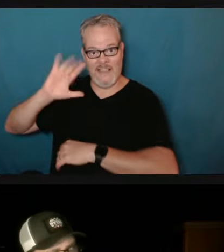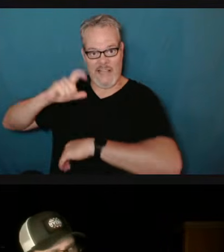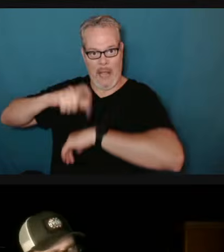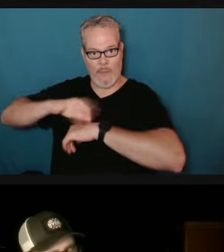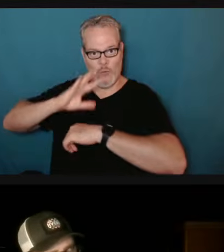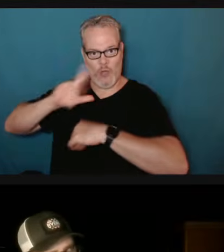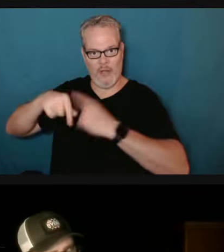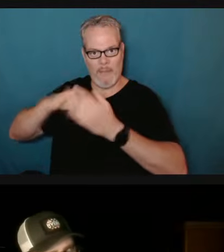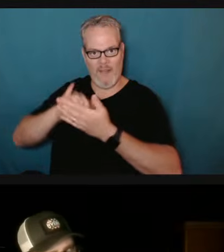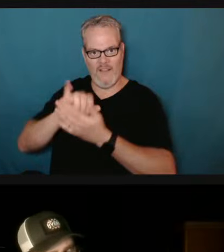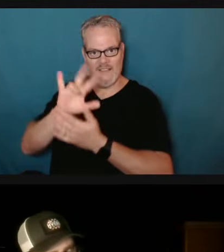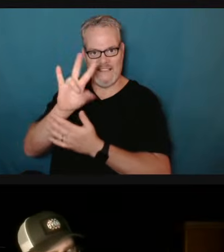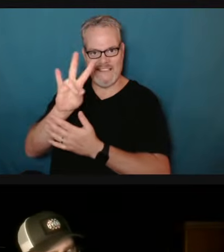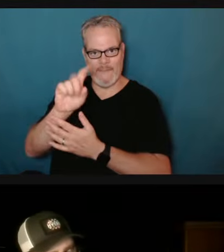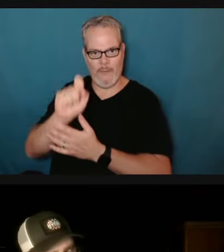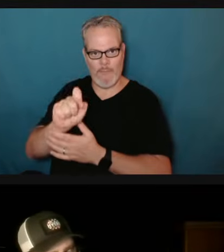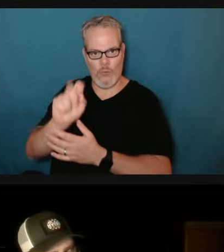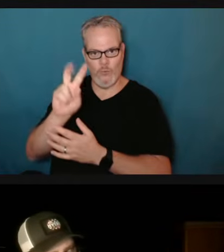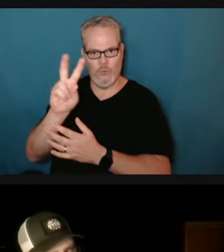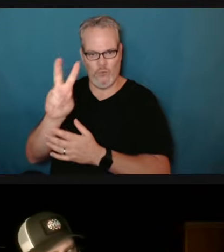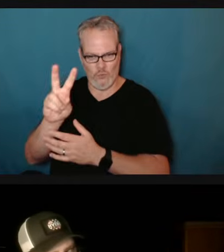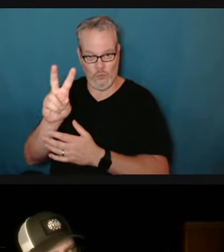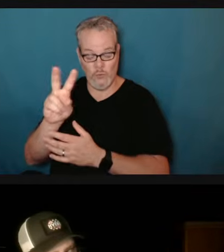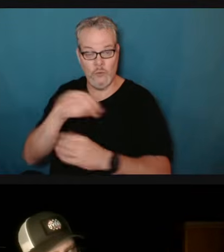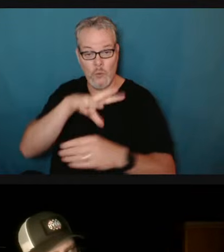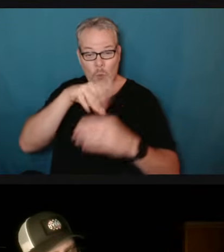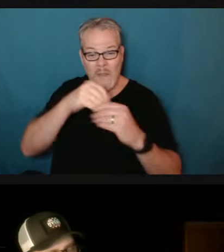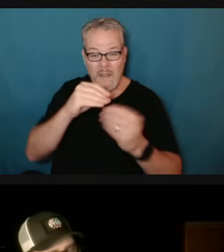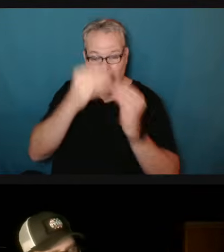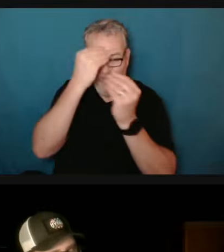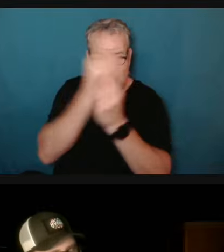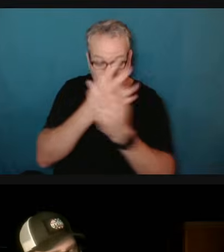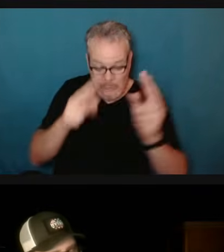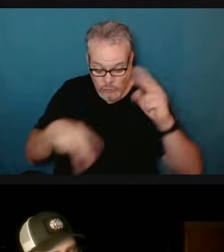7.2, and so in the information, you'll see different numbers. It's okay.